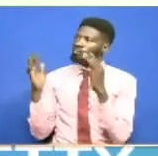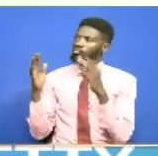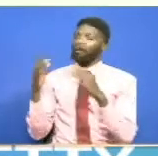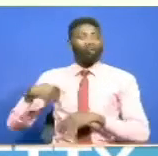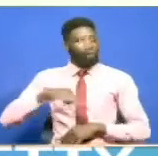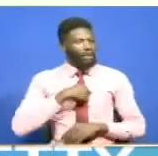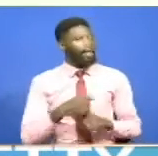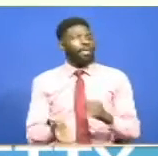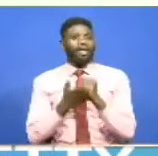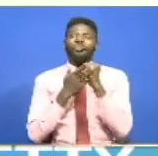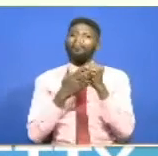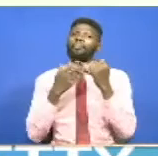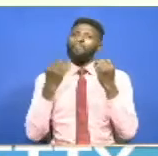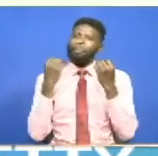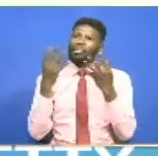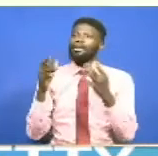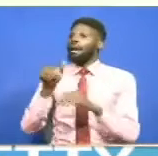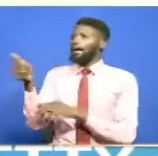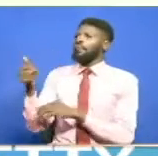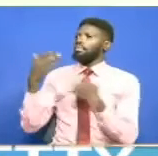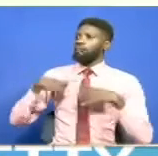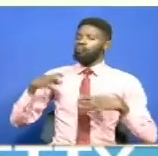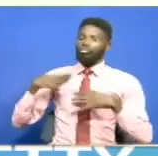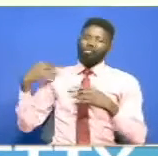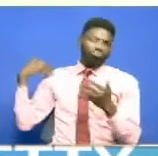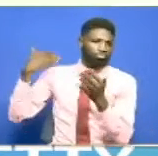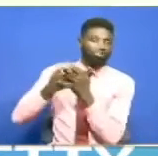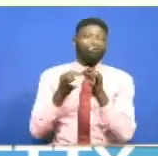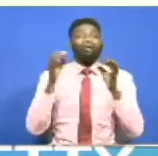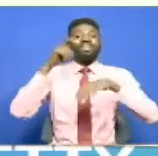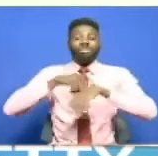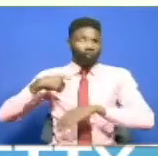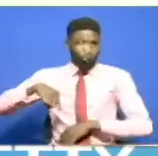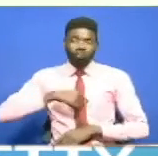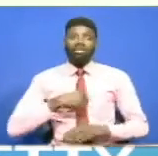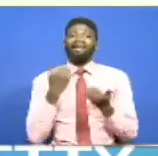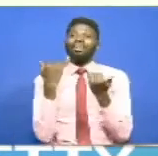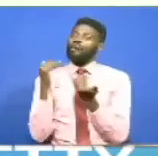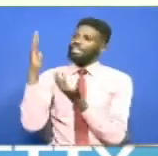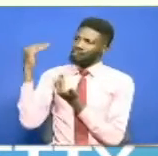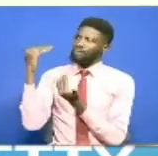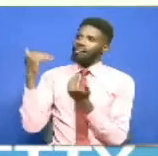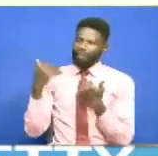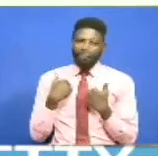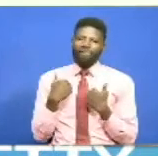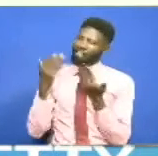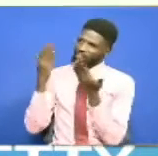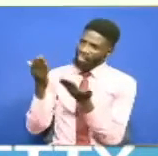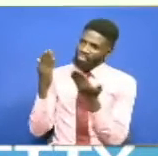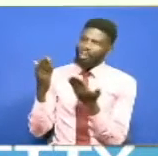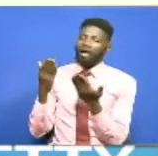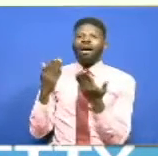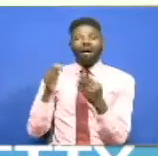Tumesaidia wengi muda mrefu, sasa we also have a legitimate expectation and demand